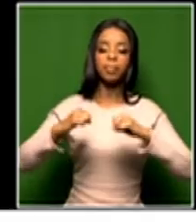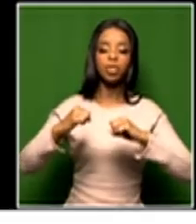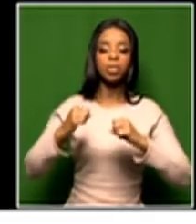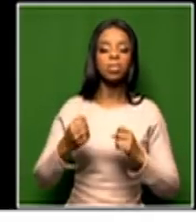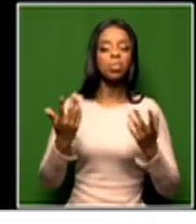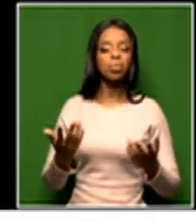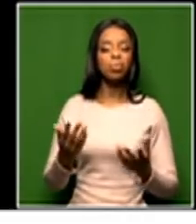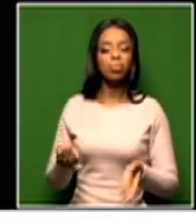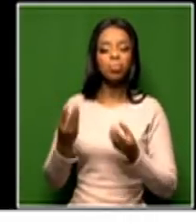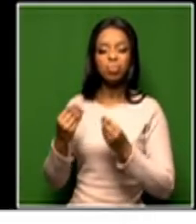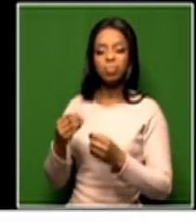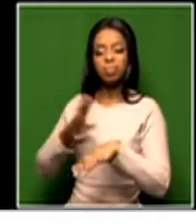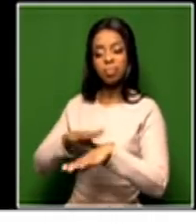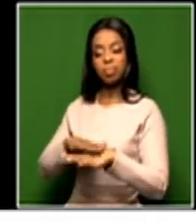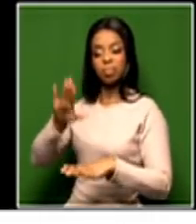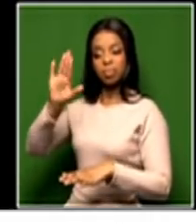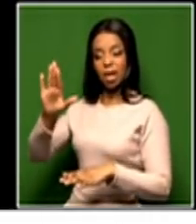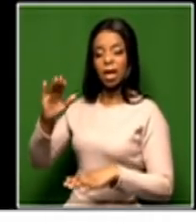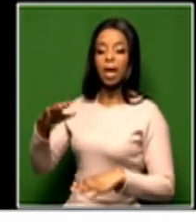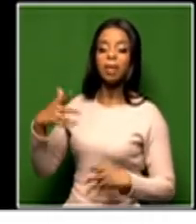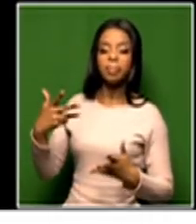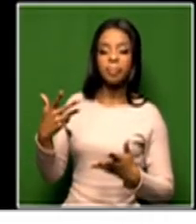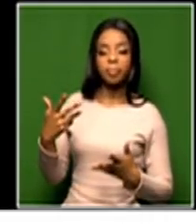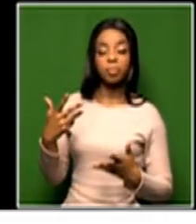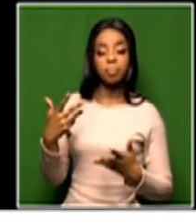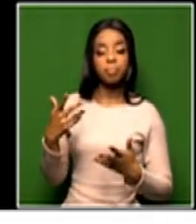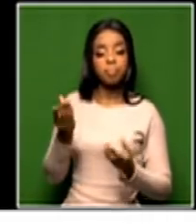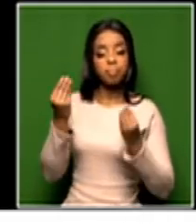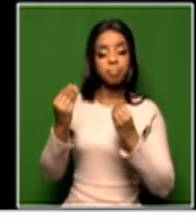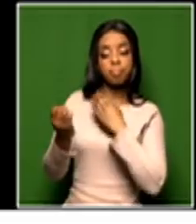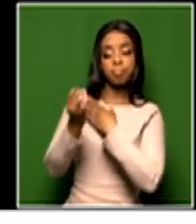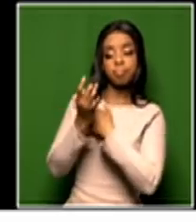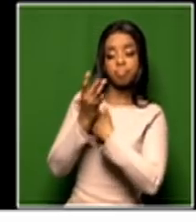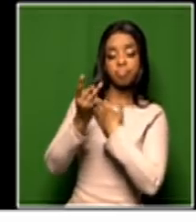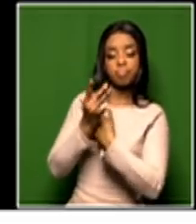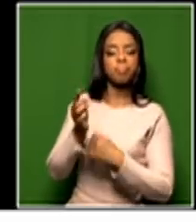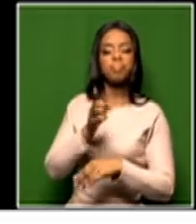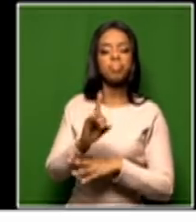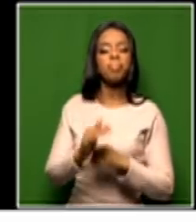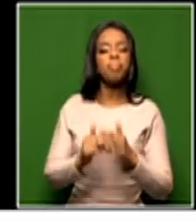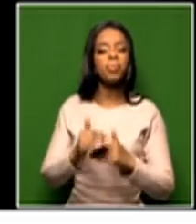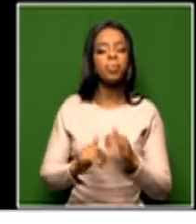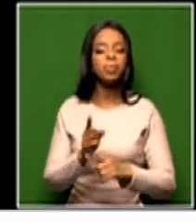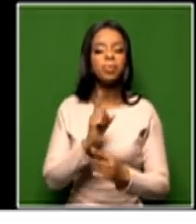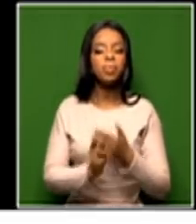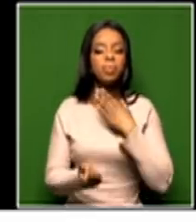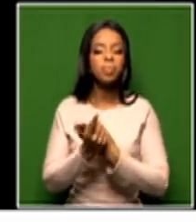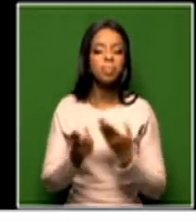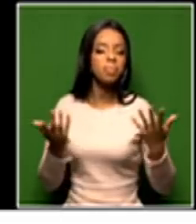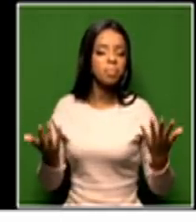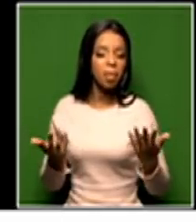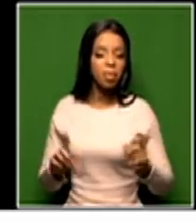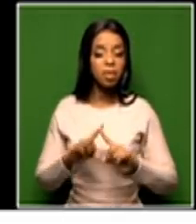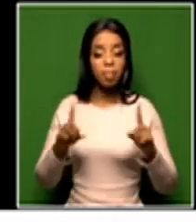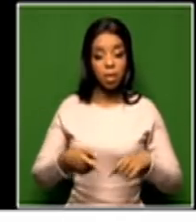recess period of Parliament to get an update report in terms of the progress that is being made with those investigations. But what we are